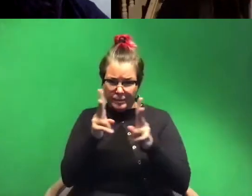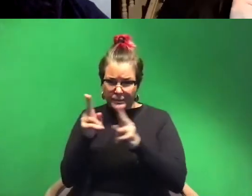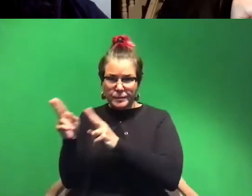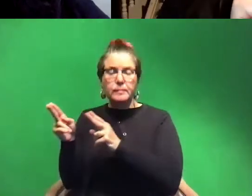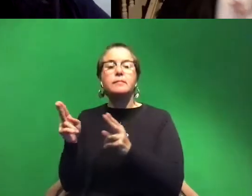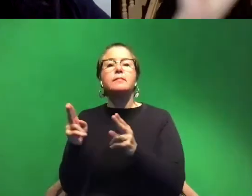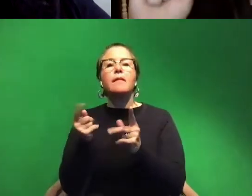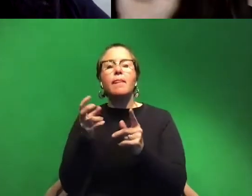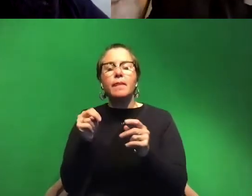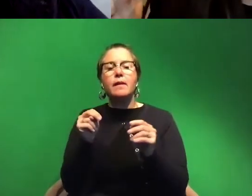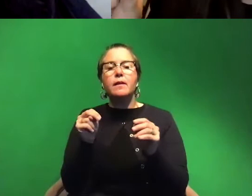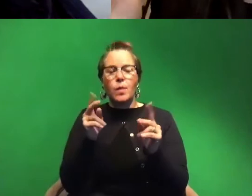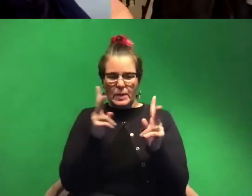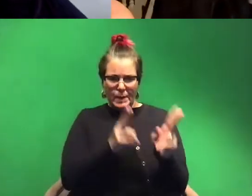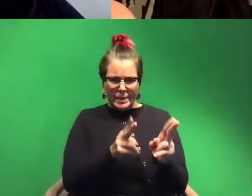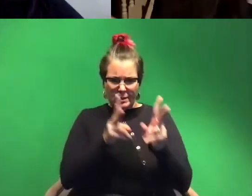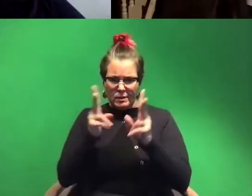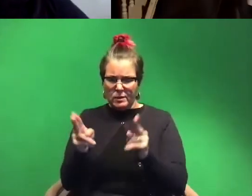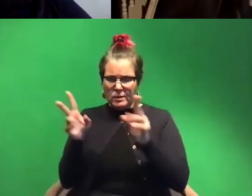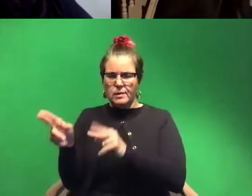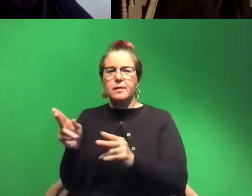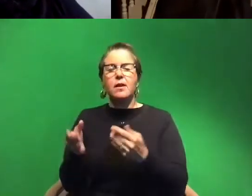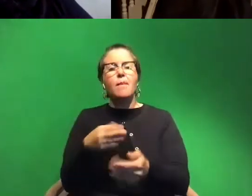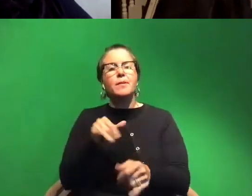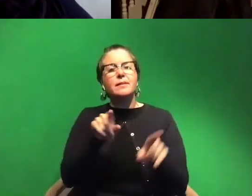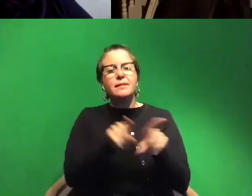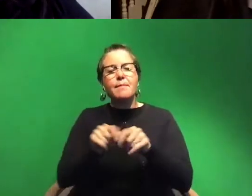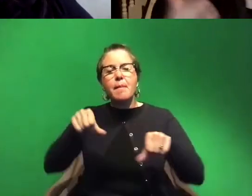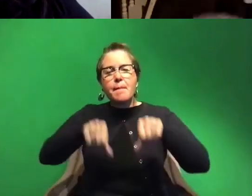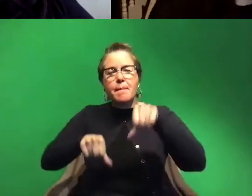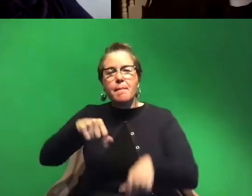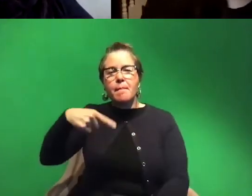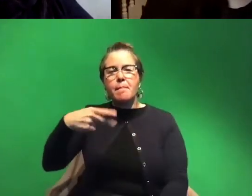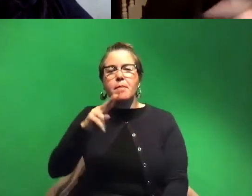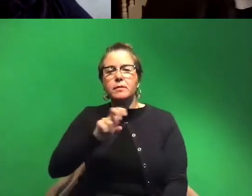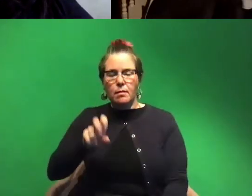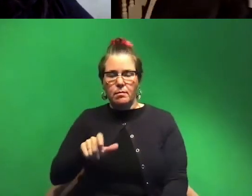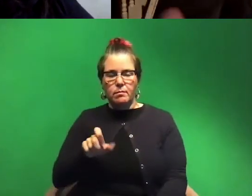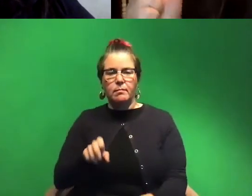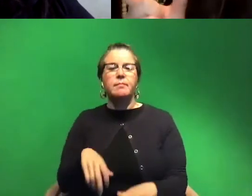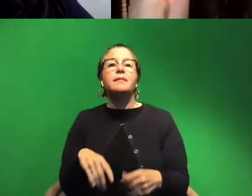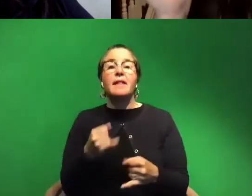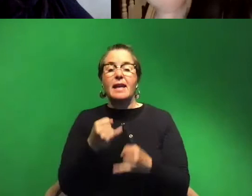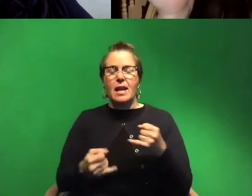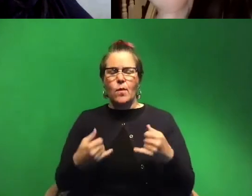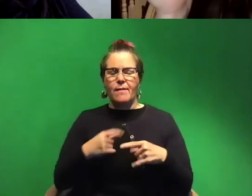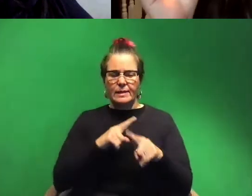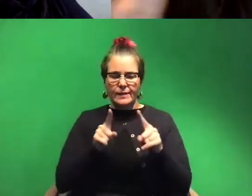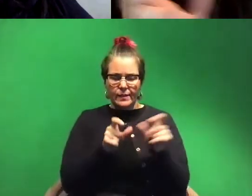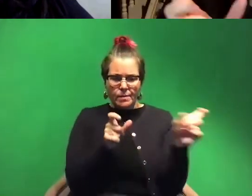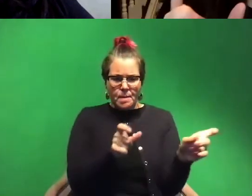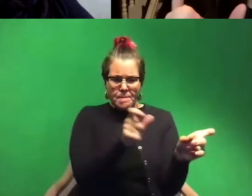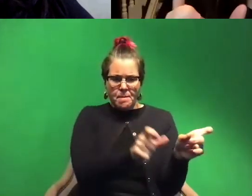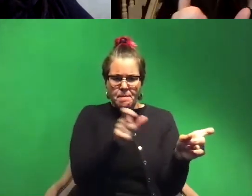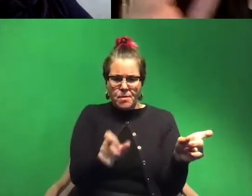we sequence those little bits kind of like puzzle pieces. And then at the end, you've got all these little sequences that